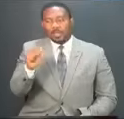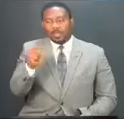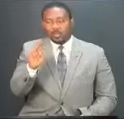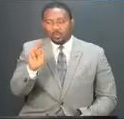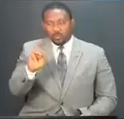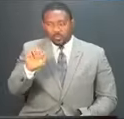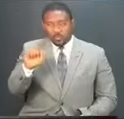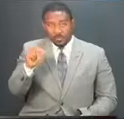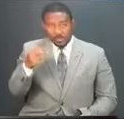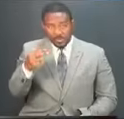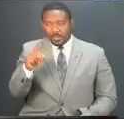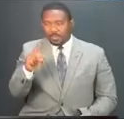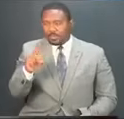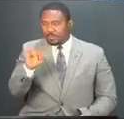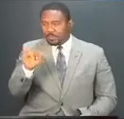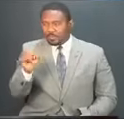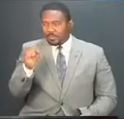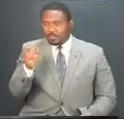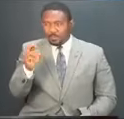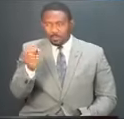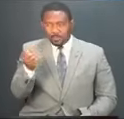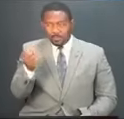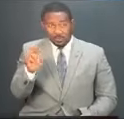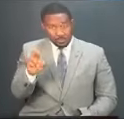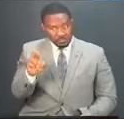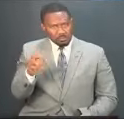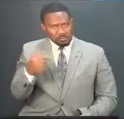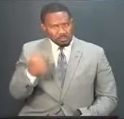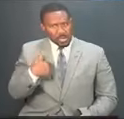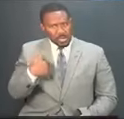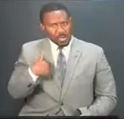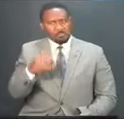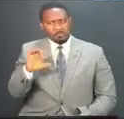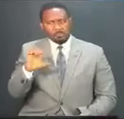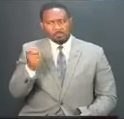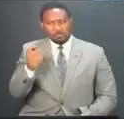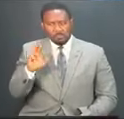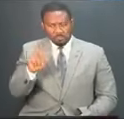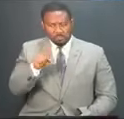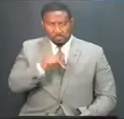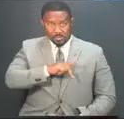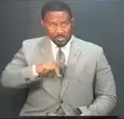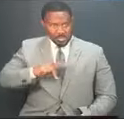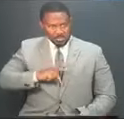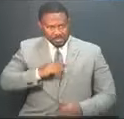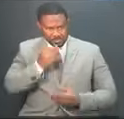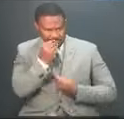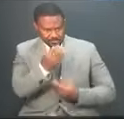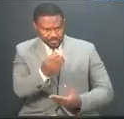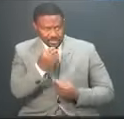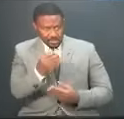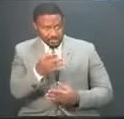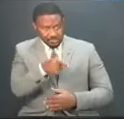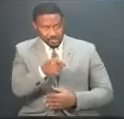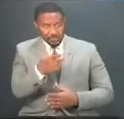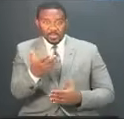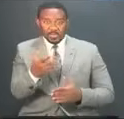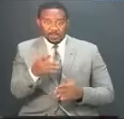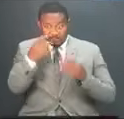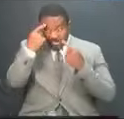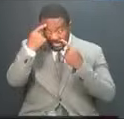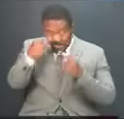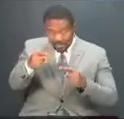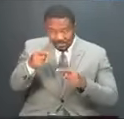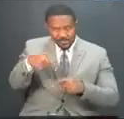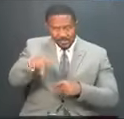Parliament, do hereby formally notify you of the occurrence of